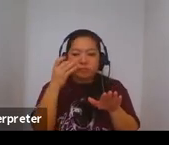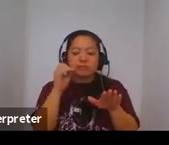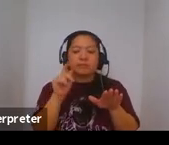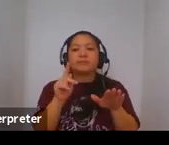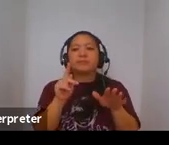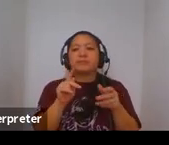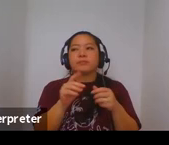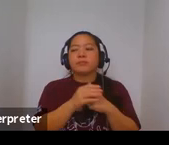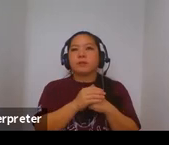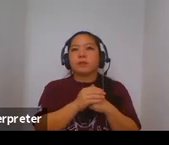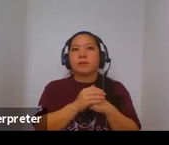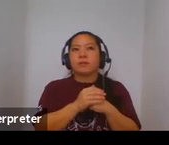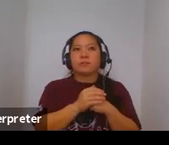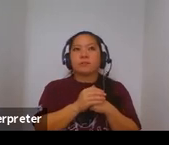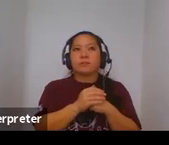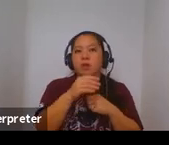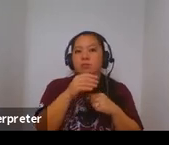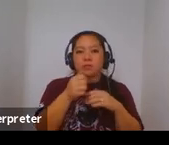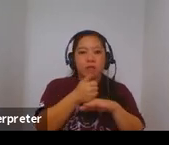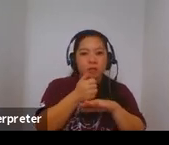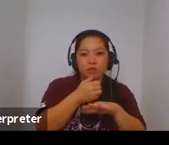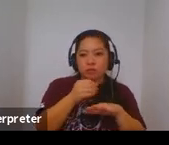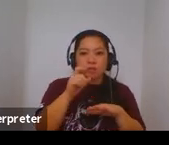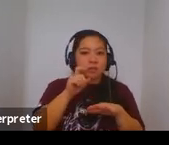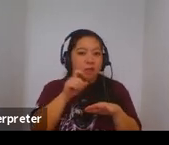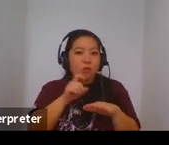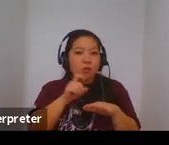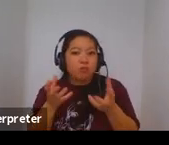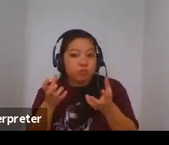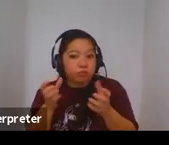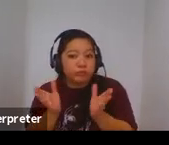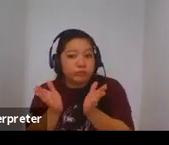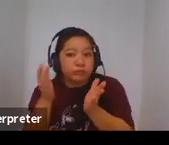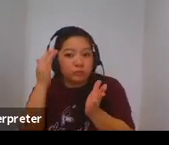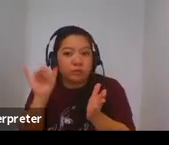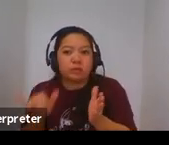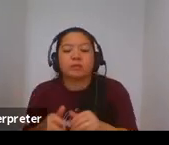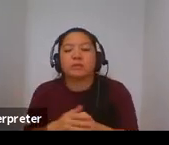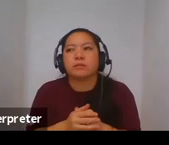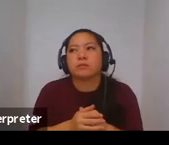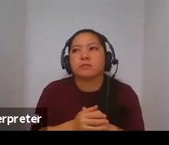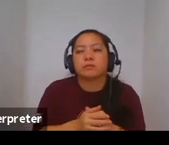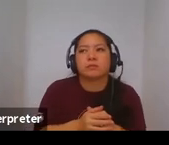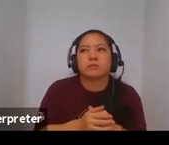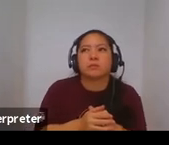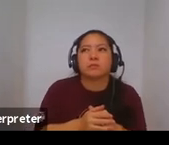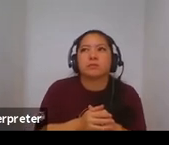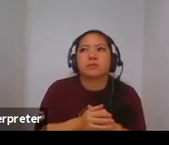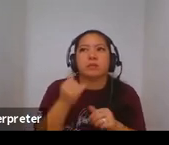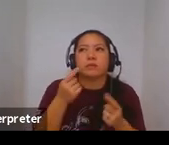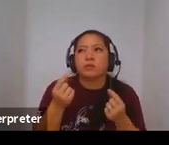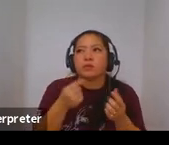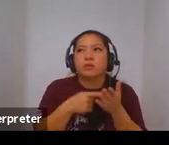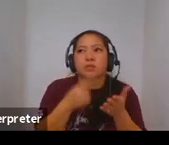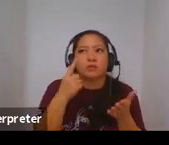threats, blackmail, sexual bribes, sexual quid pro quo. If you do this for me,